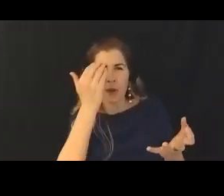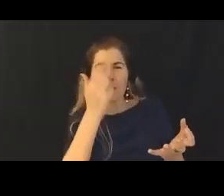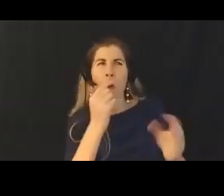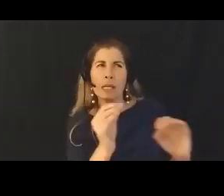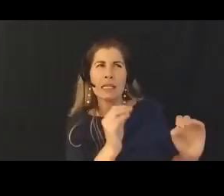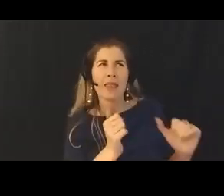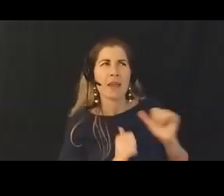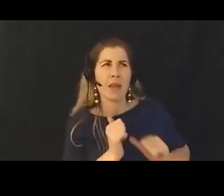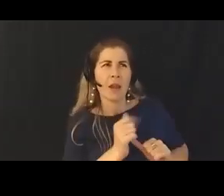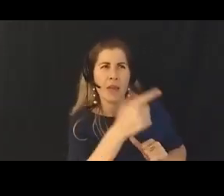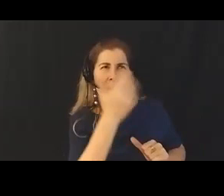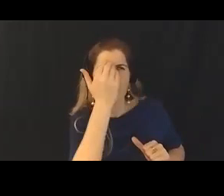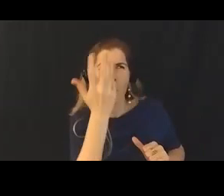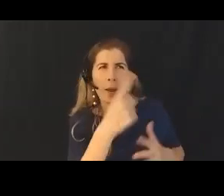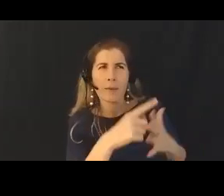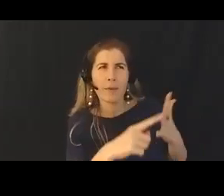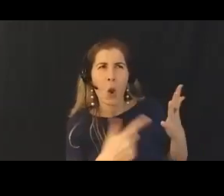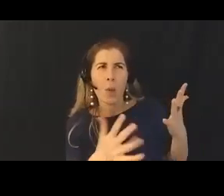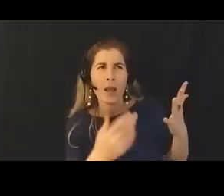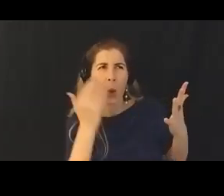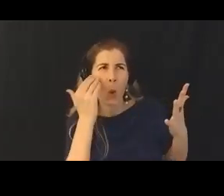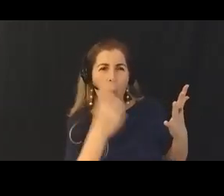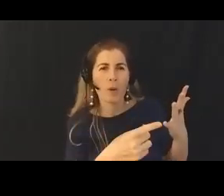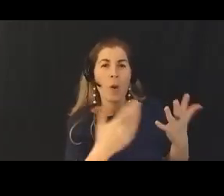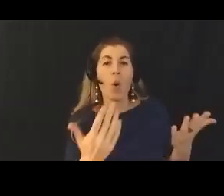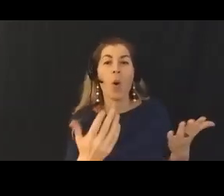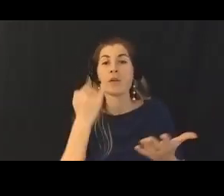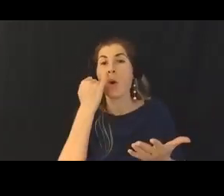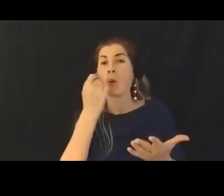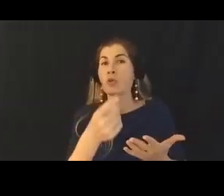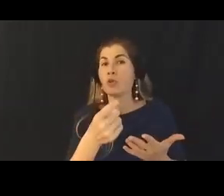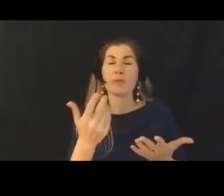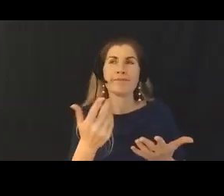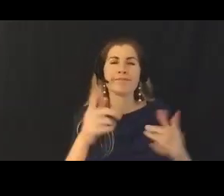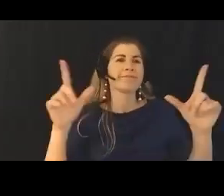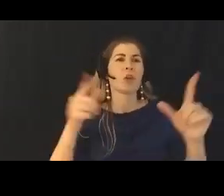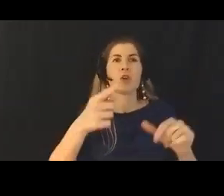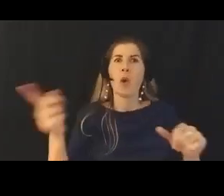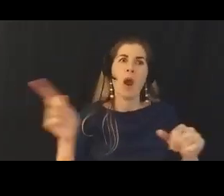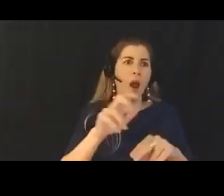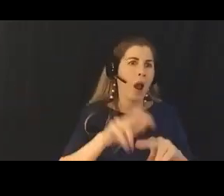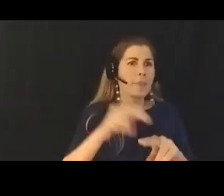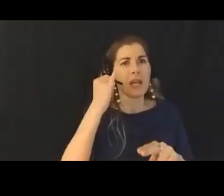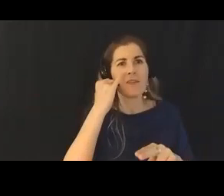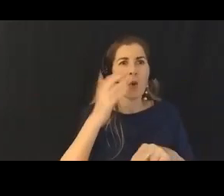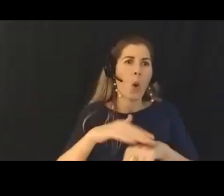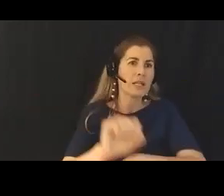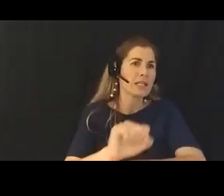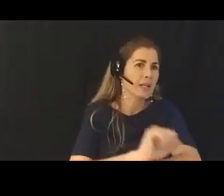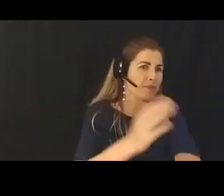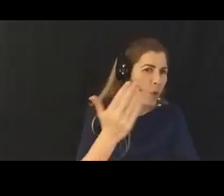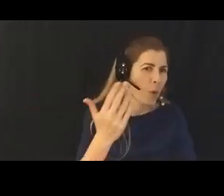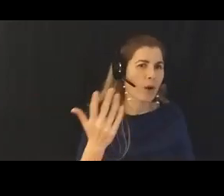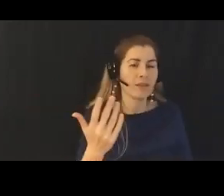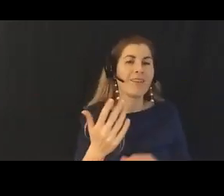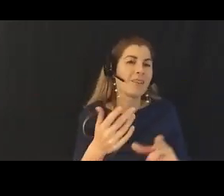You know, enter the room if you've ever read a script before. Enter the screen if you've ever been on stage before. You can also do it for interest, like